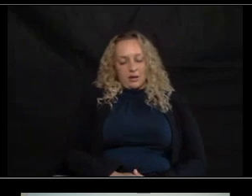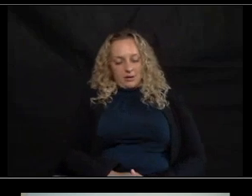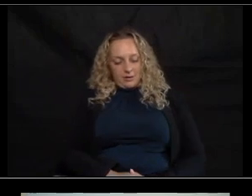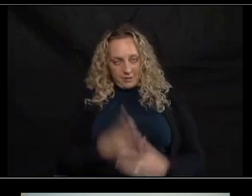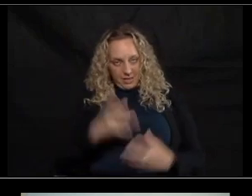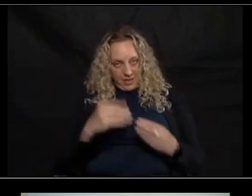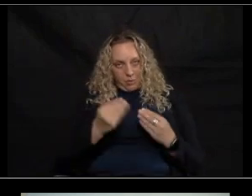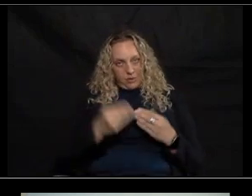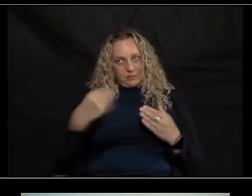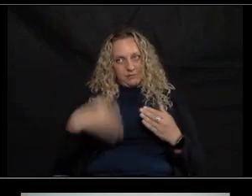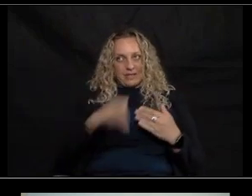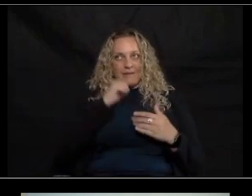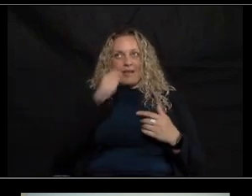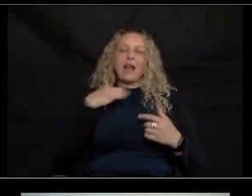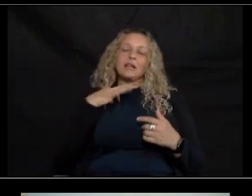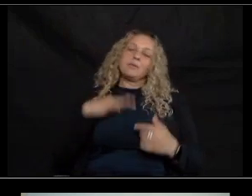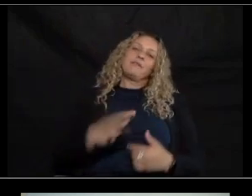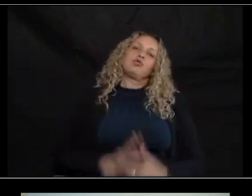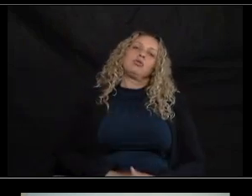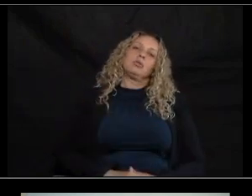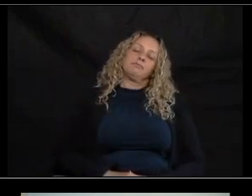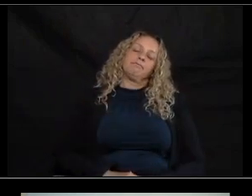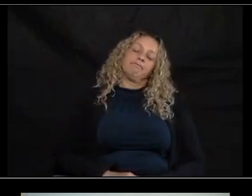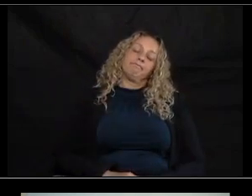lot more expensive and not as beneficial.